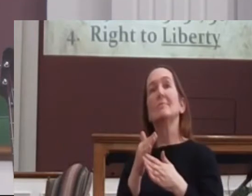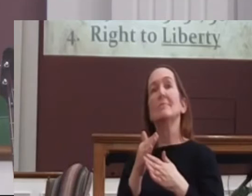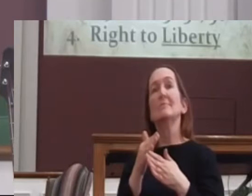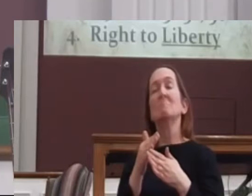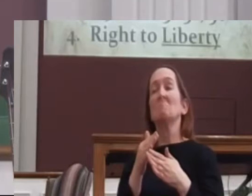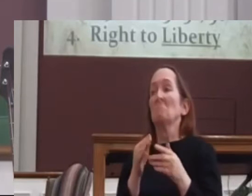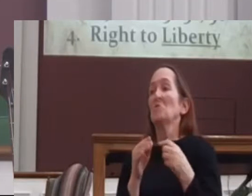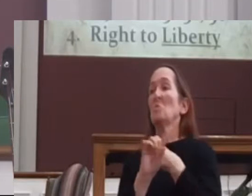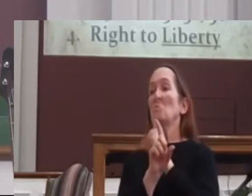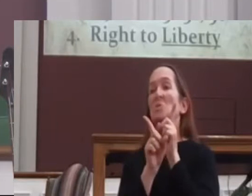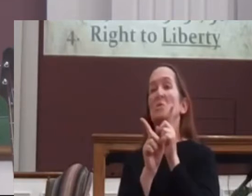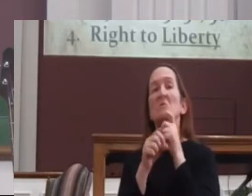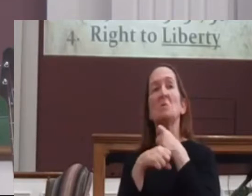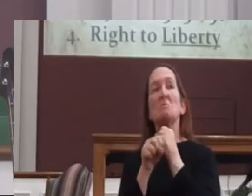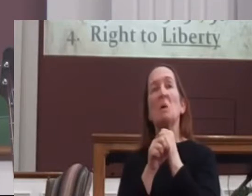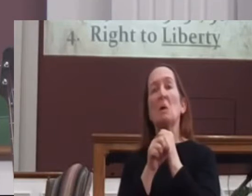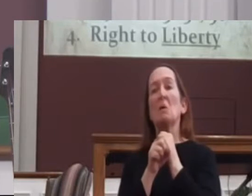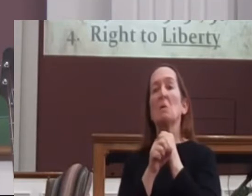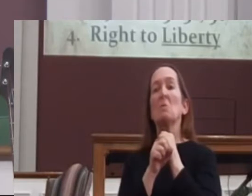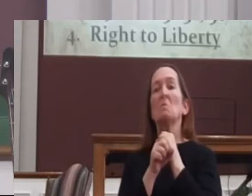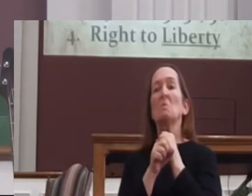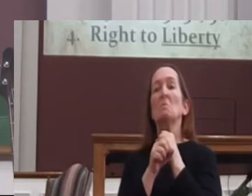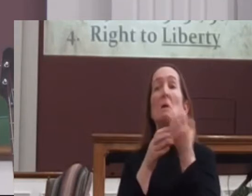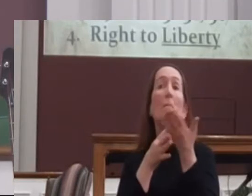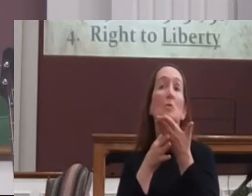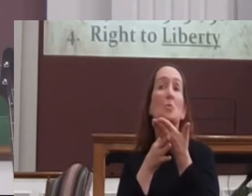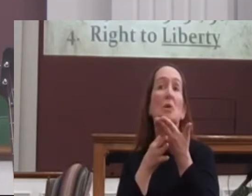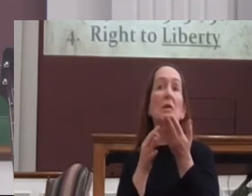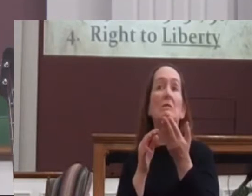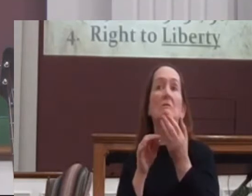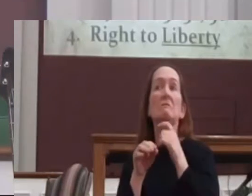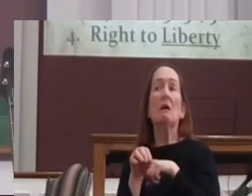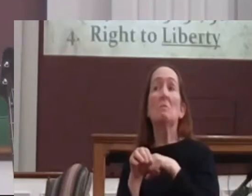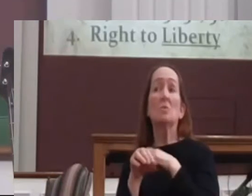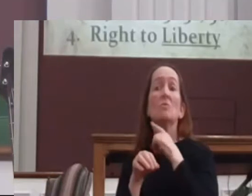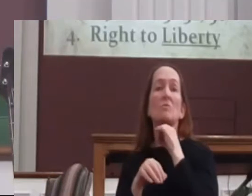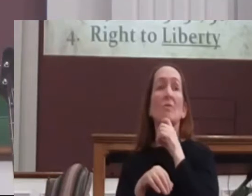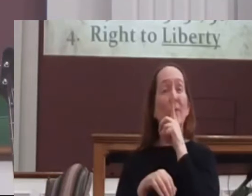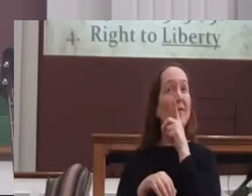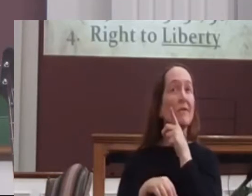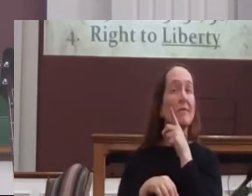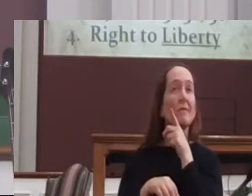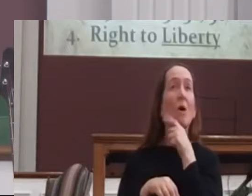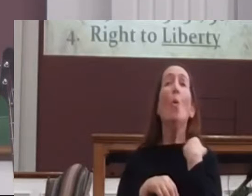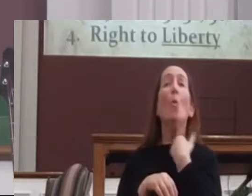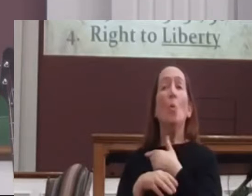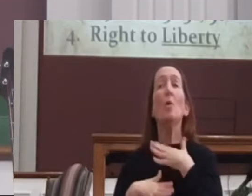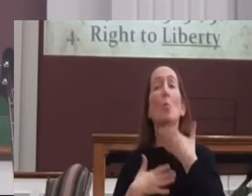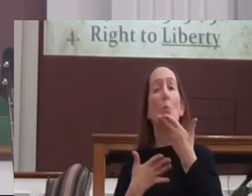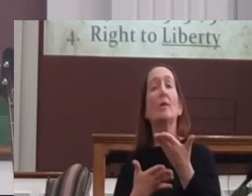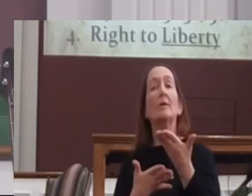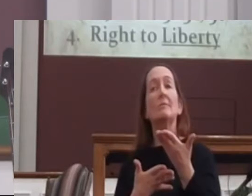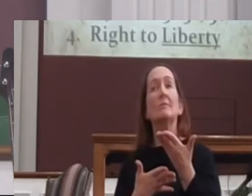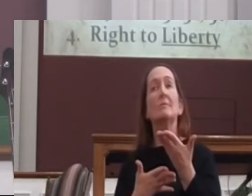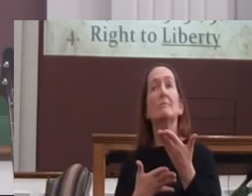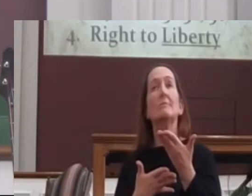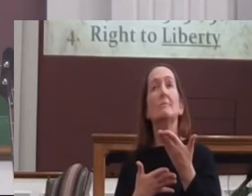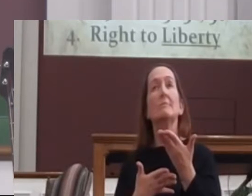out and we win in the end. So what difference does it make in the in-between times? Really?